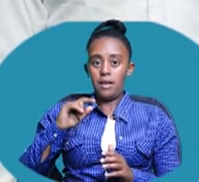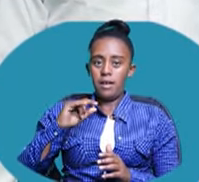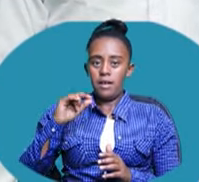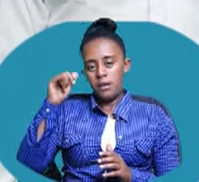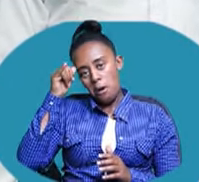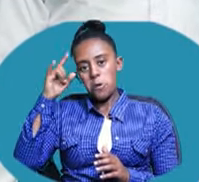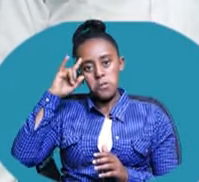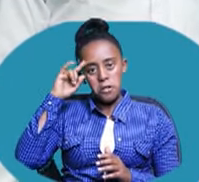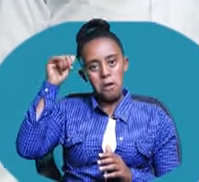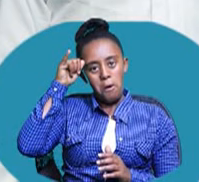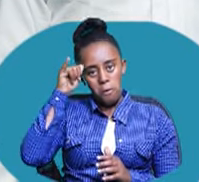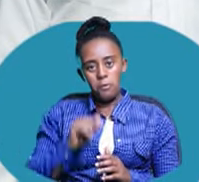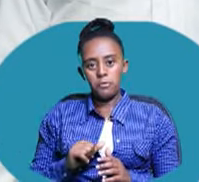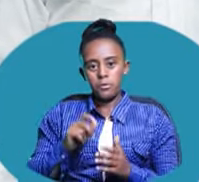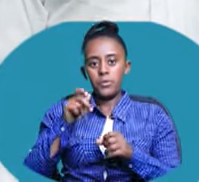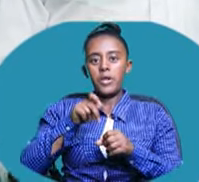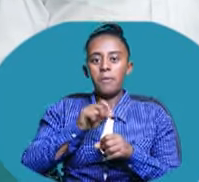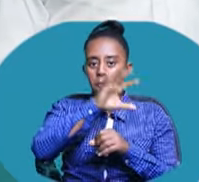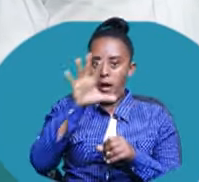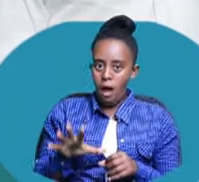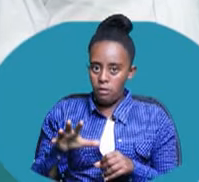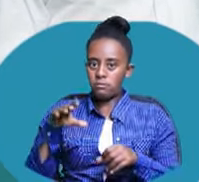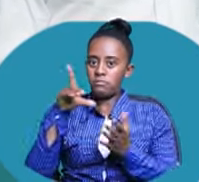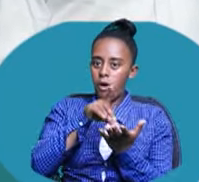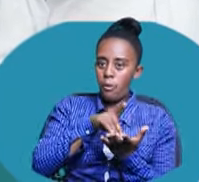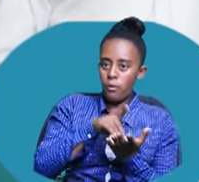he established Debre Bran town about